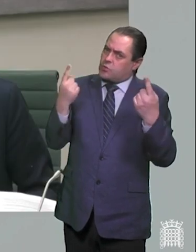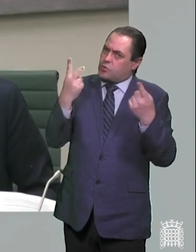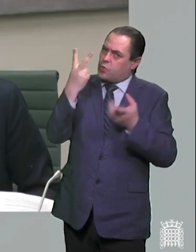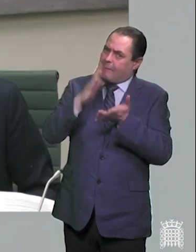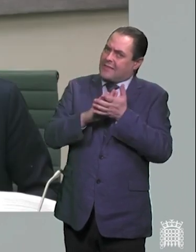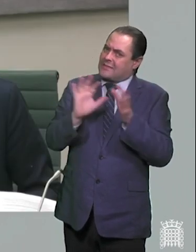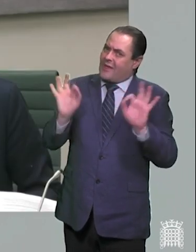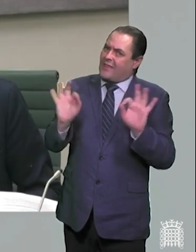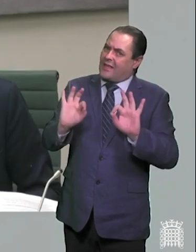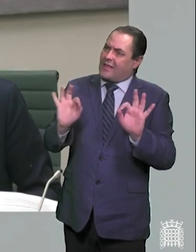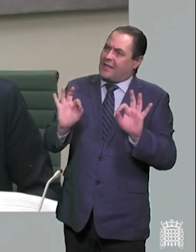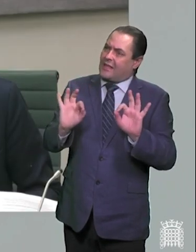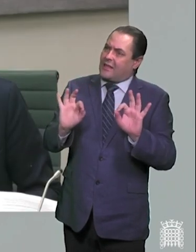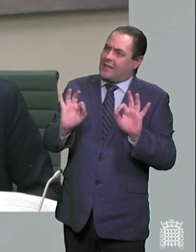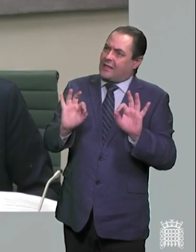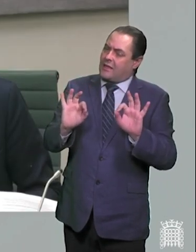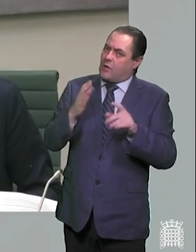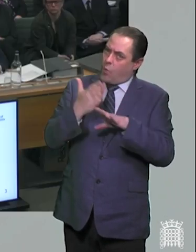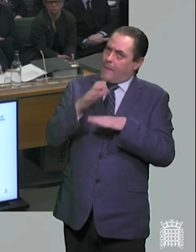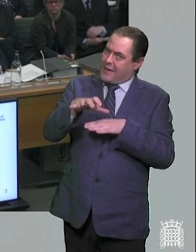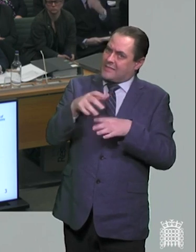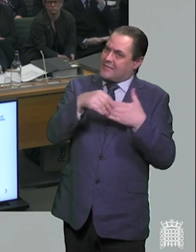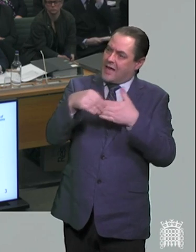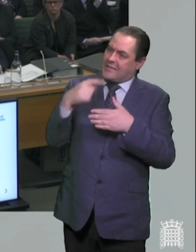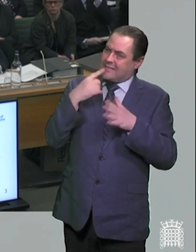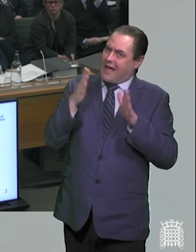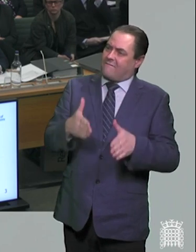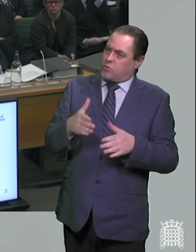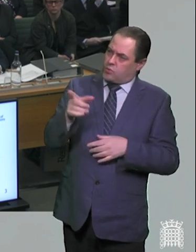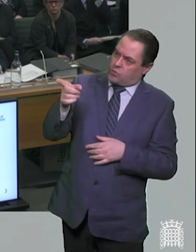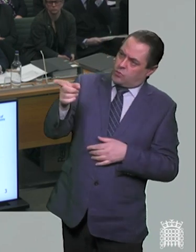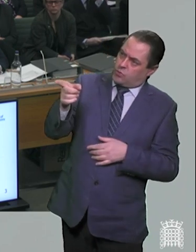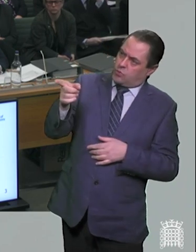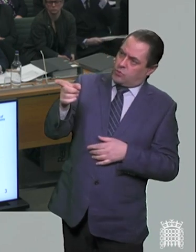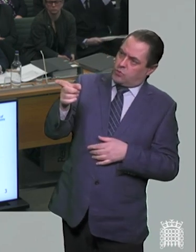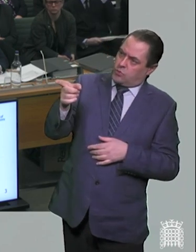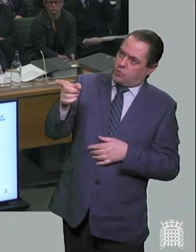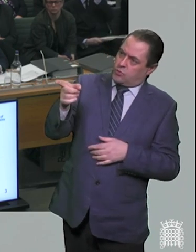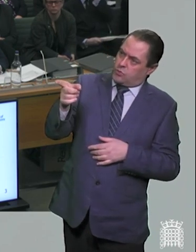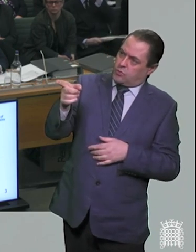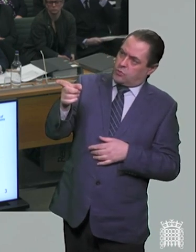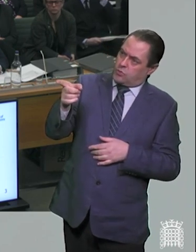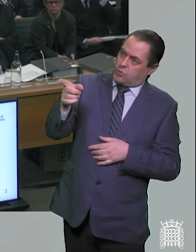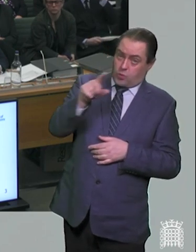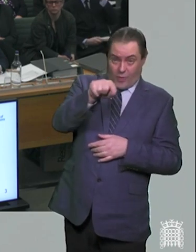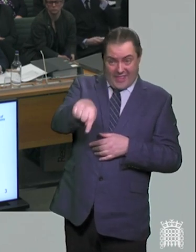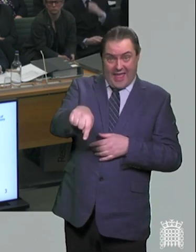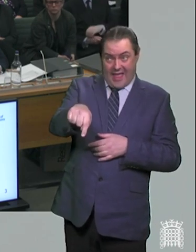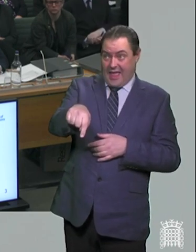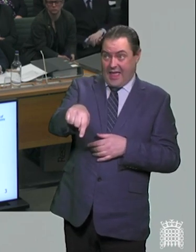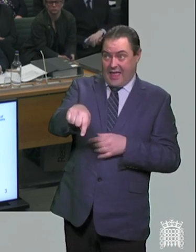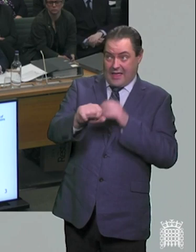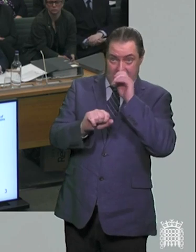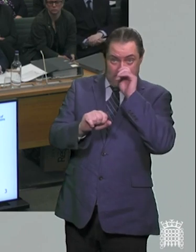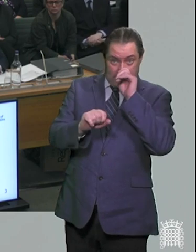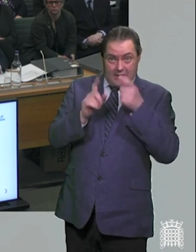2 metres, which was required by the workplace guidance at the time. It was 1 metre we could So do you accept that you were present at this gathering